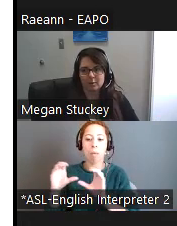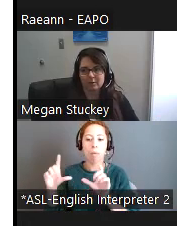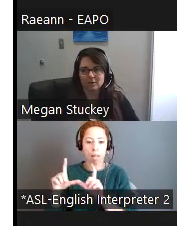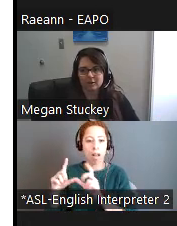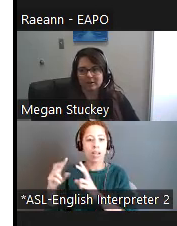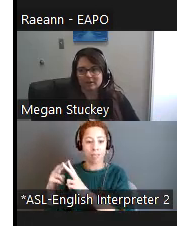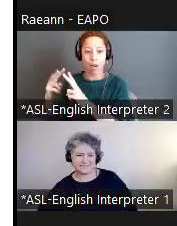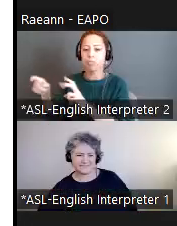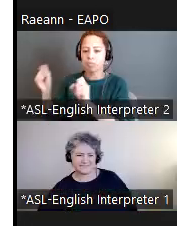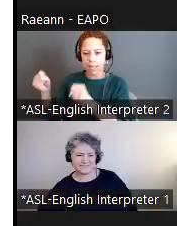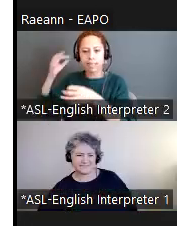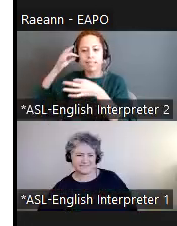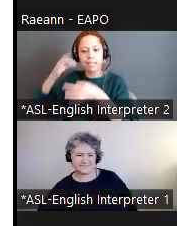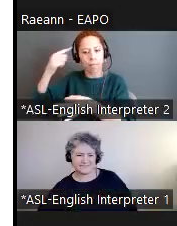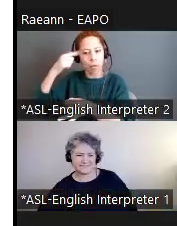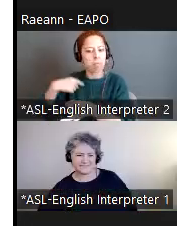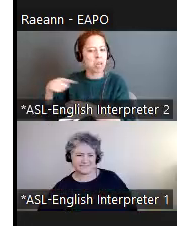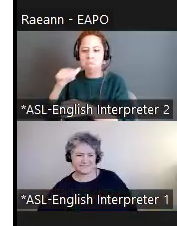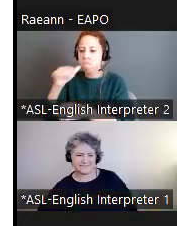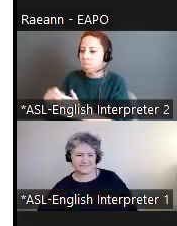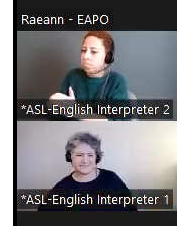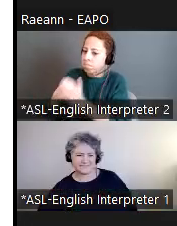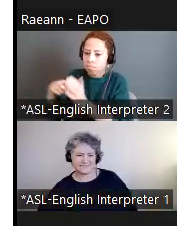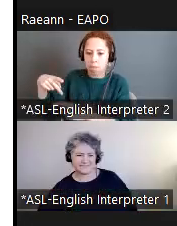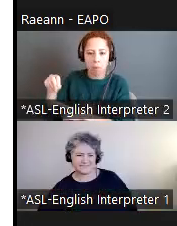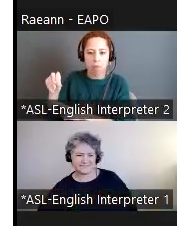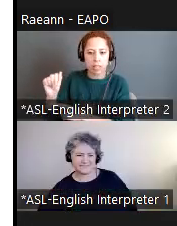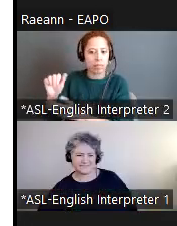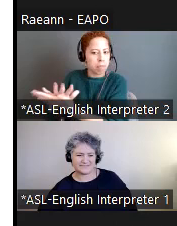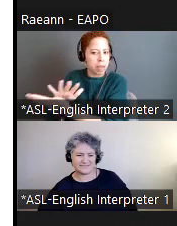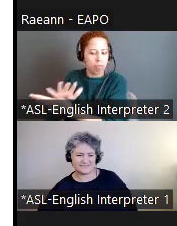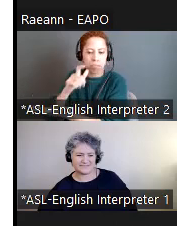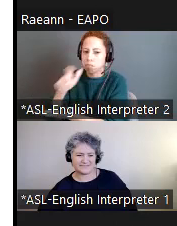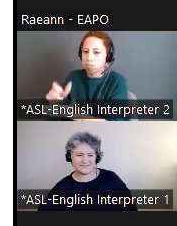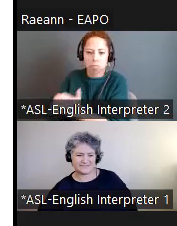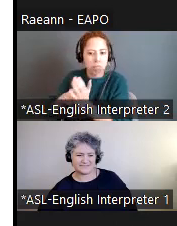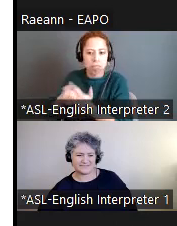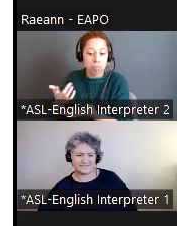a power of attorney. Is that true or is that false?